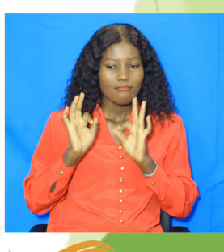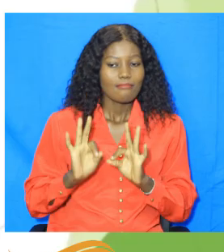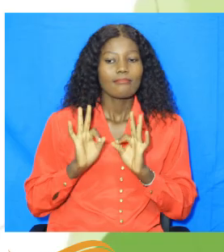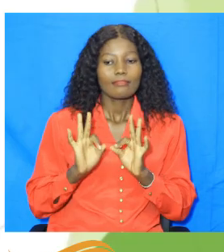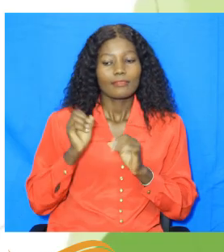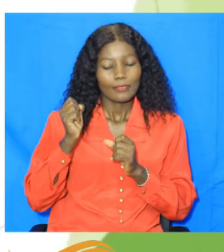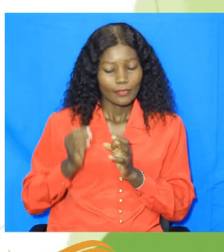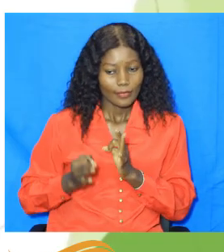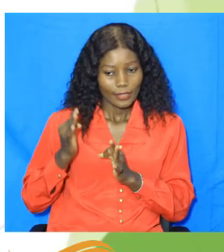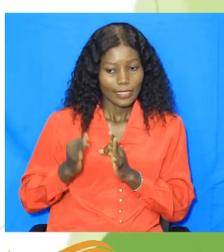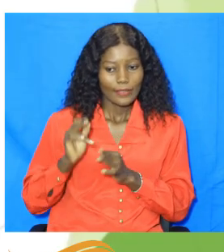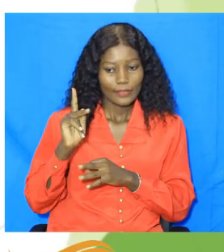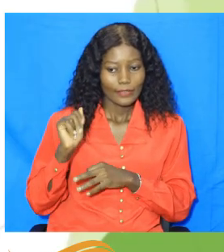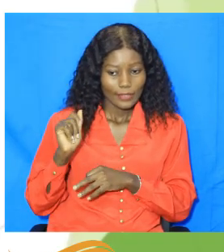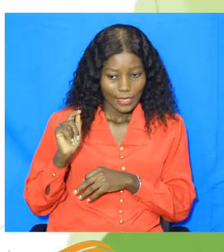kata had